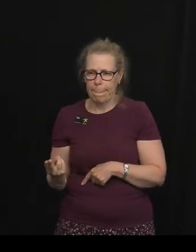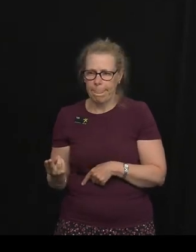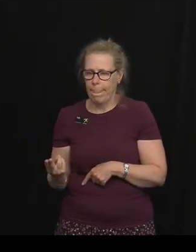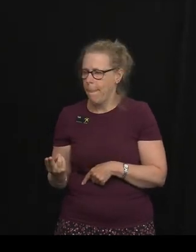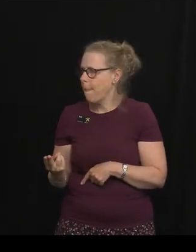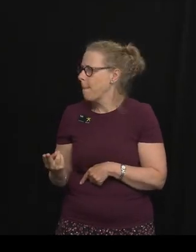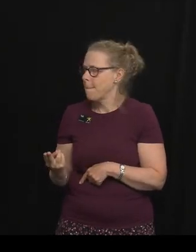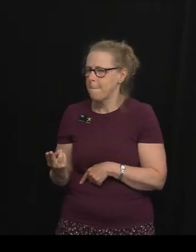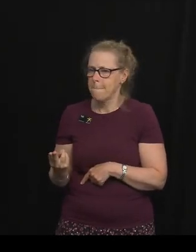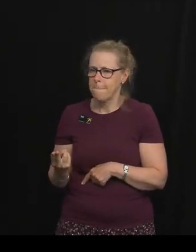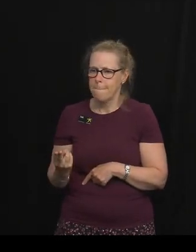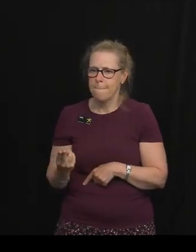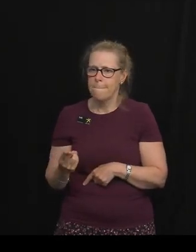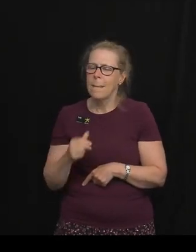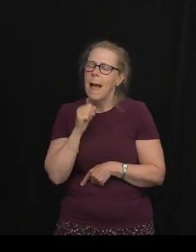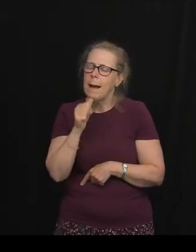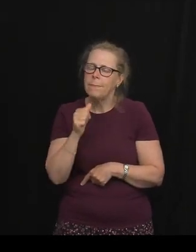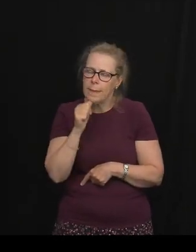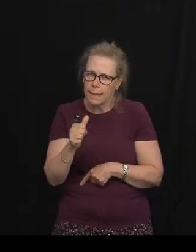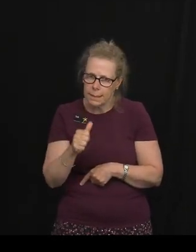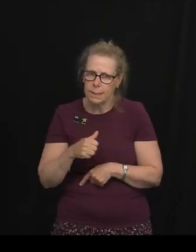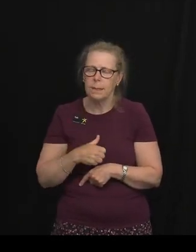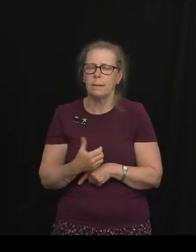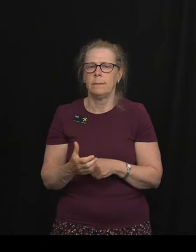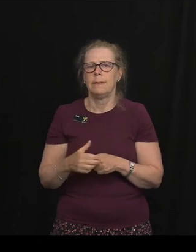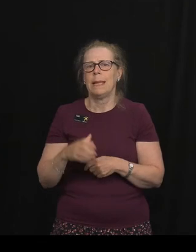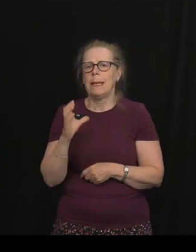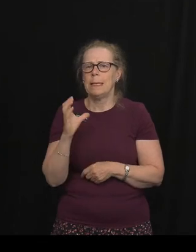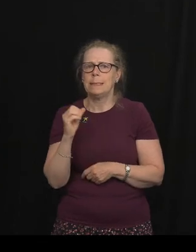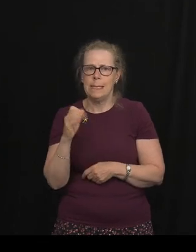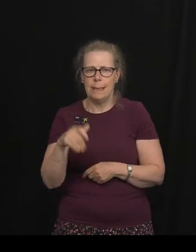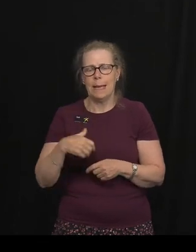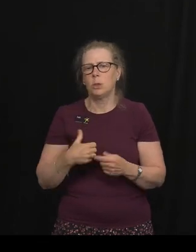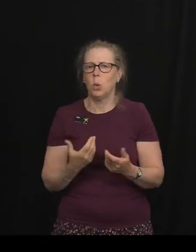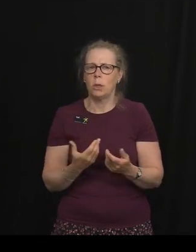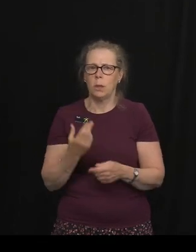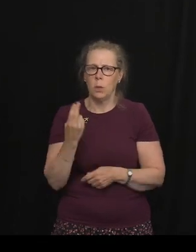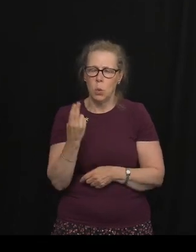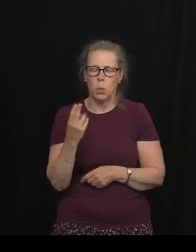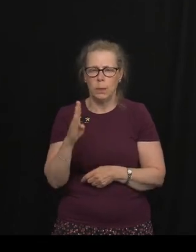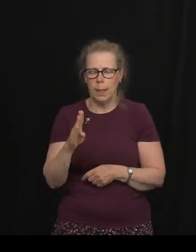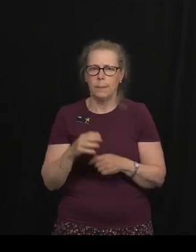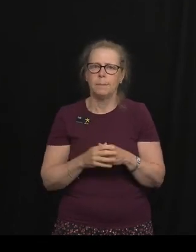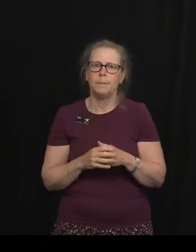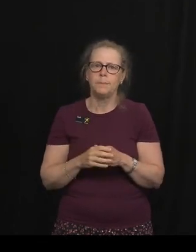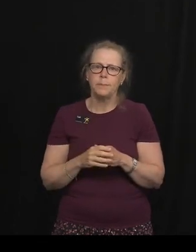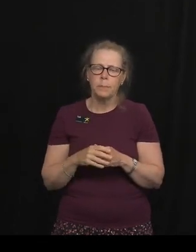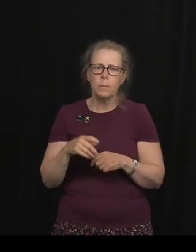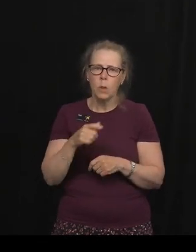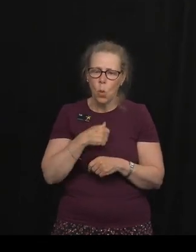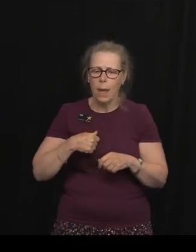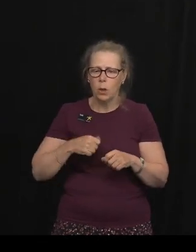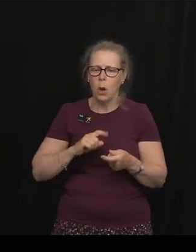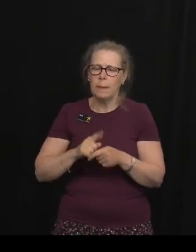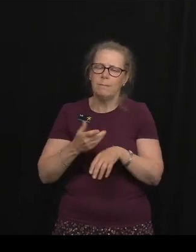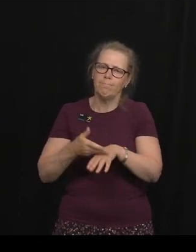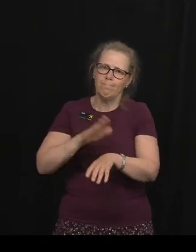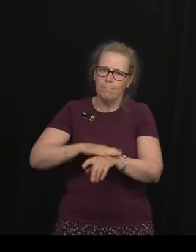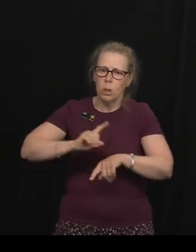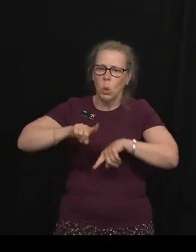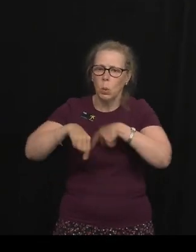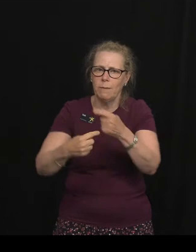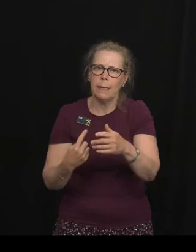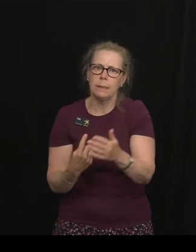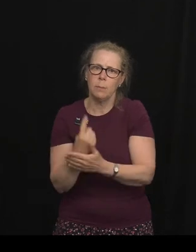at the Ministry of Foreign Affairs here. He's a physician by training with many years of experience in international development, including with the Swedish